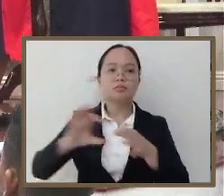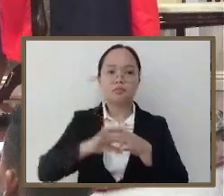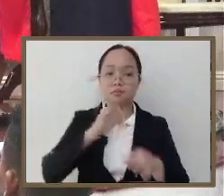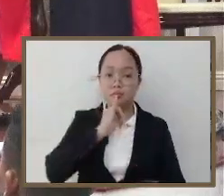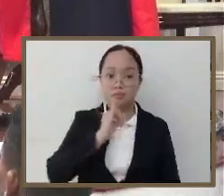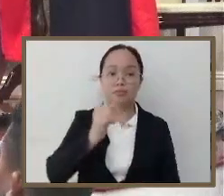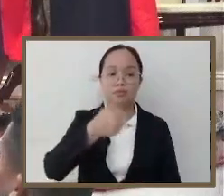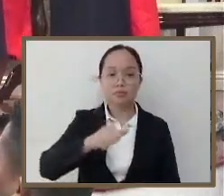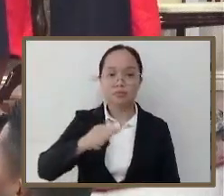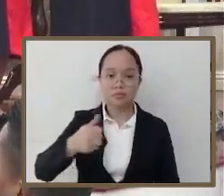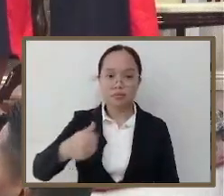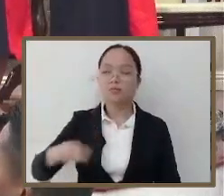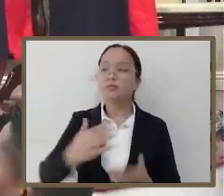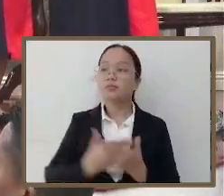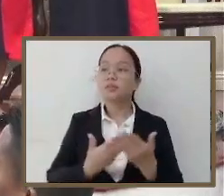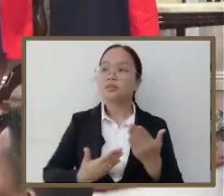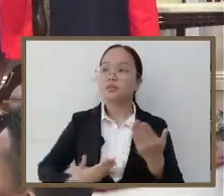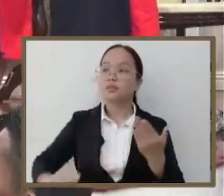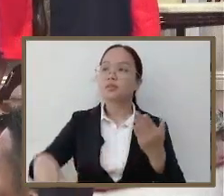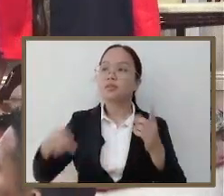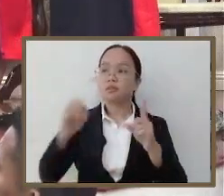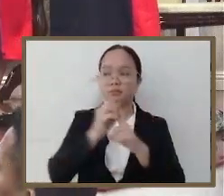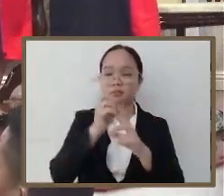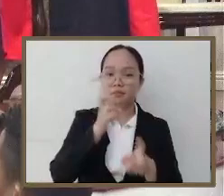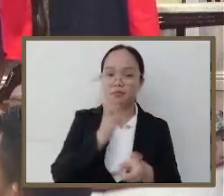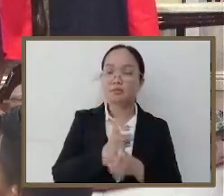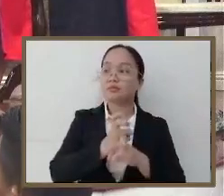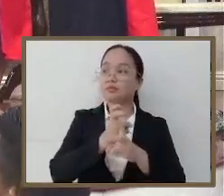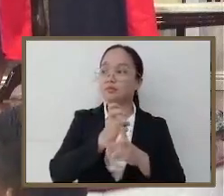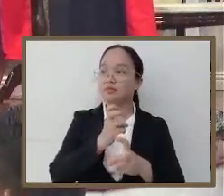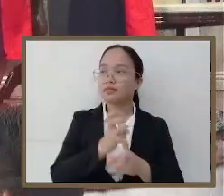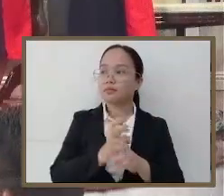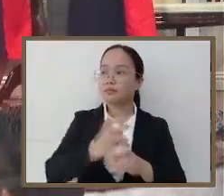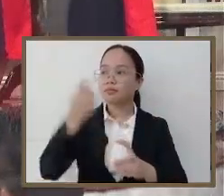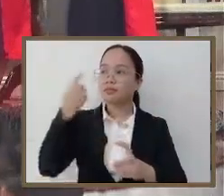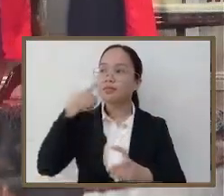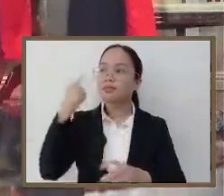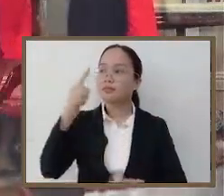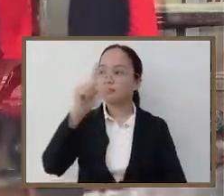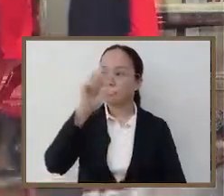is anything too hard for